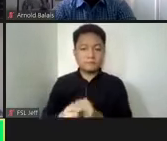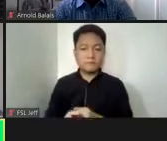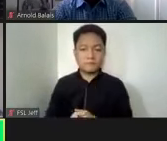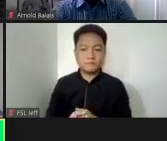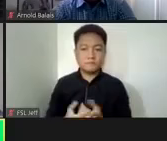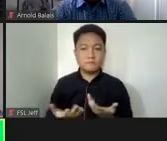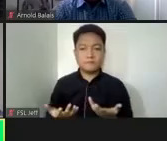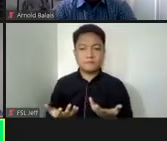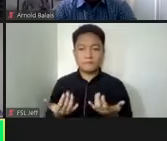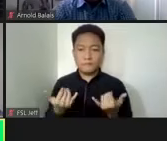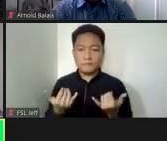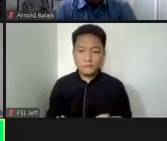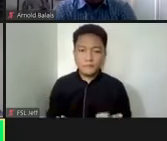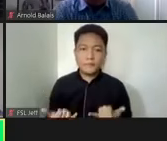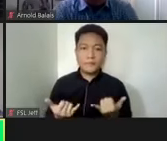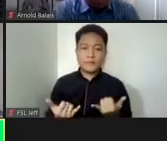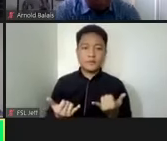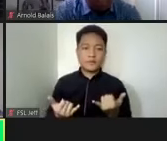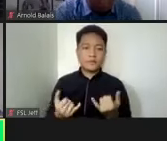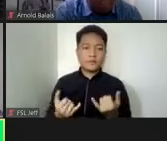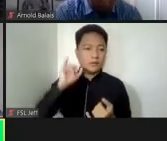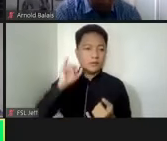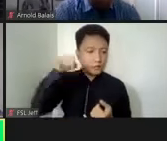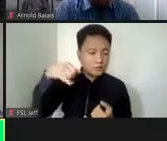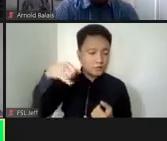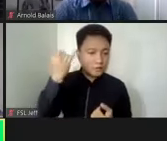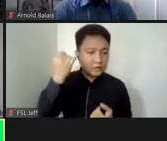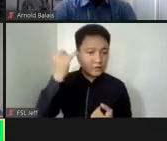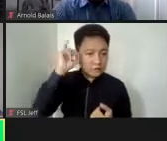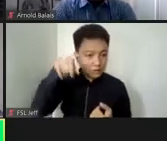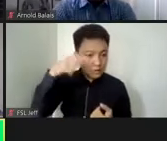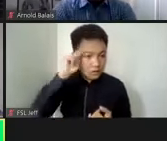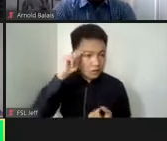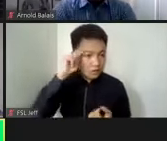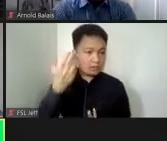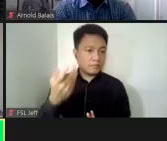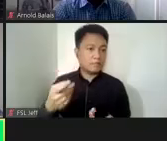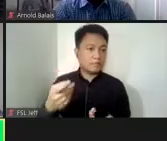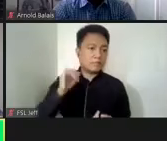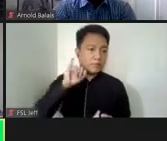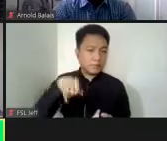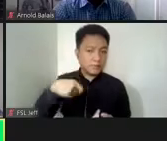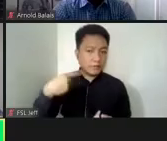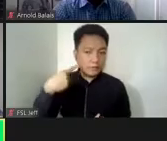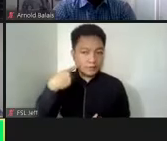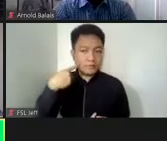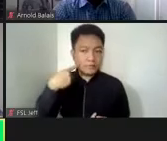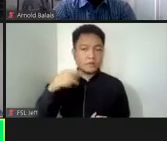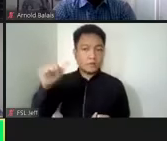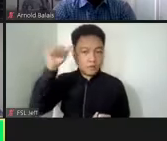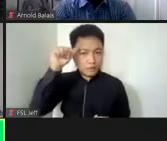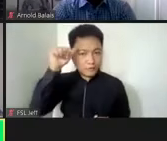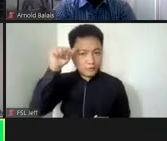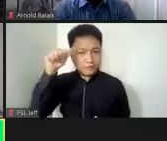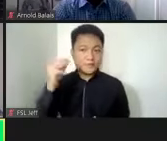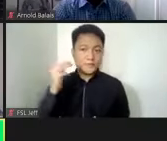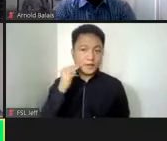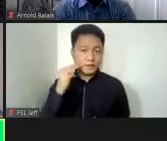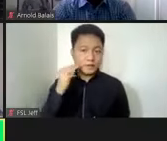that the first step is to really believe. And sadly, most poor